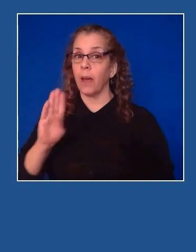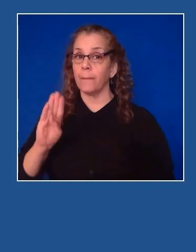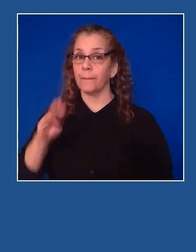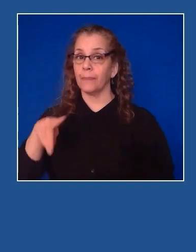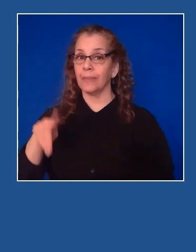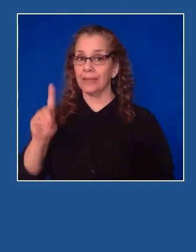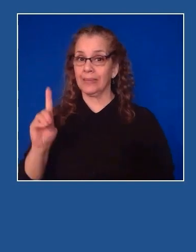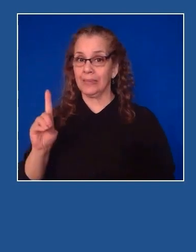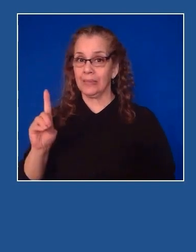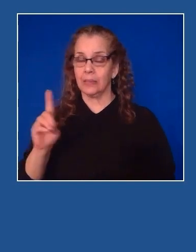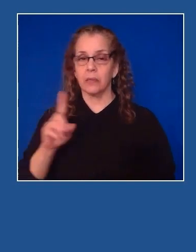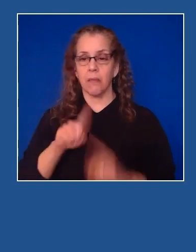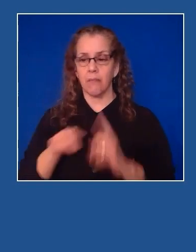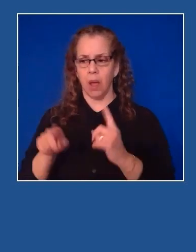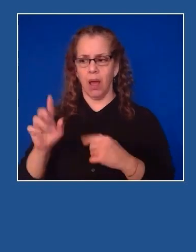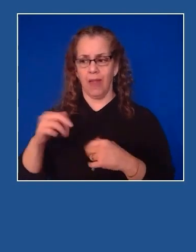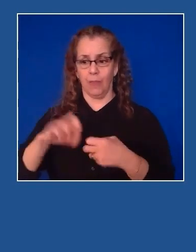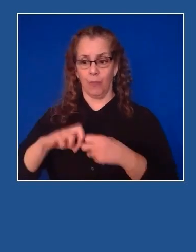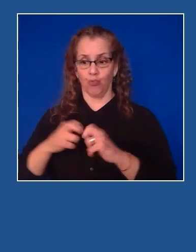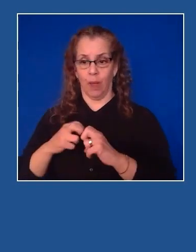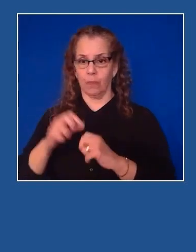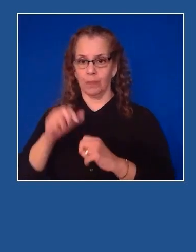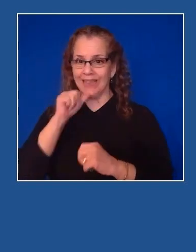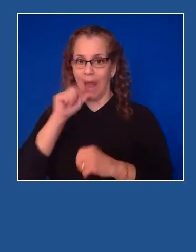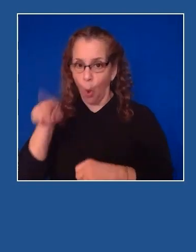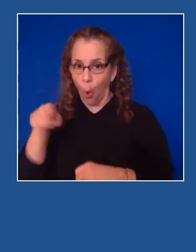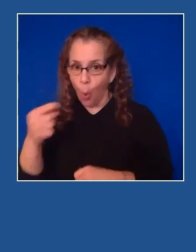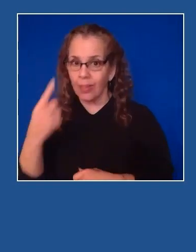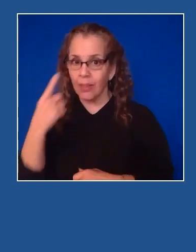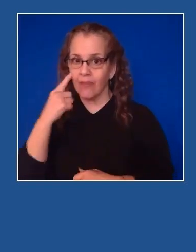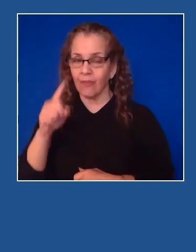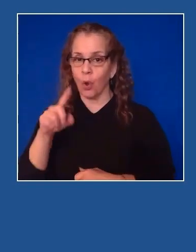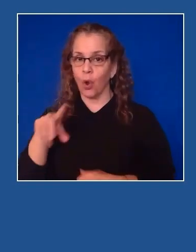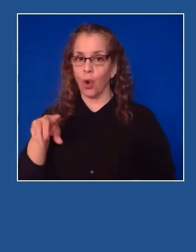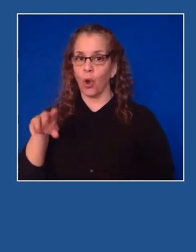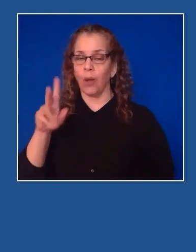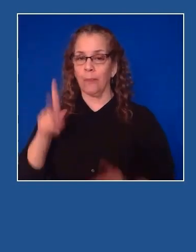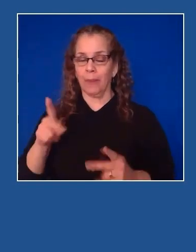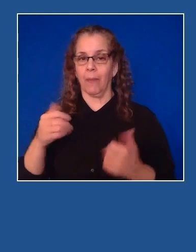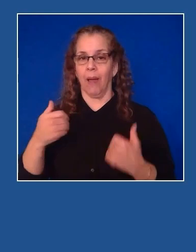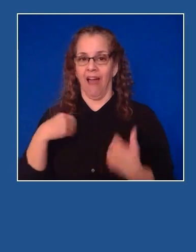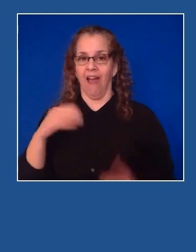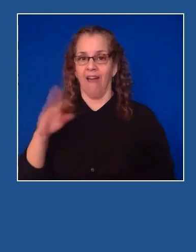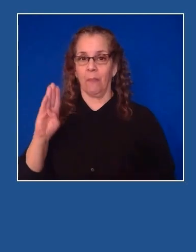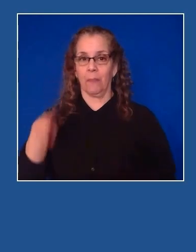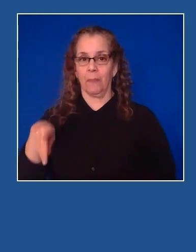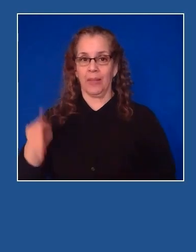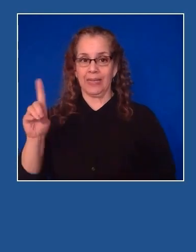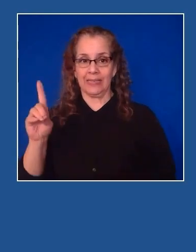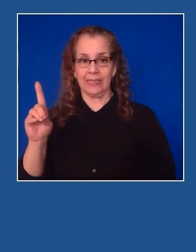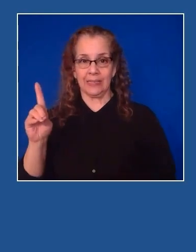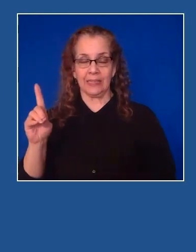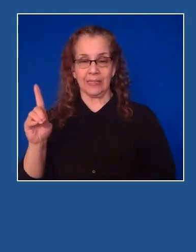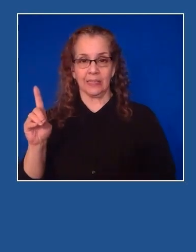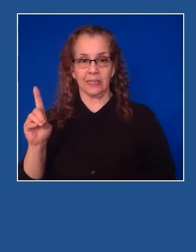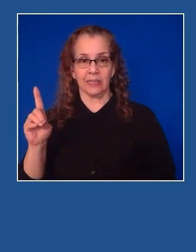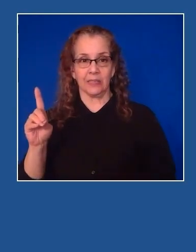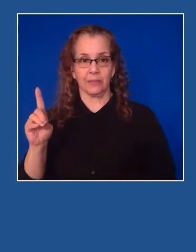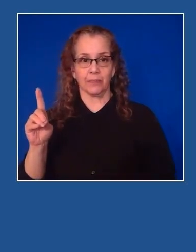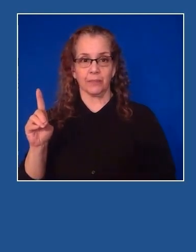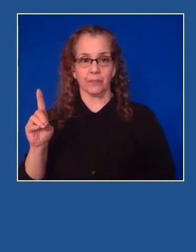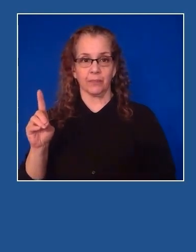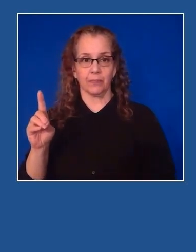problems are not limited to people with borderline personality disorder, and people with borderline disorder